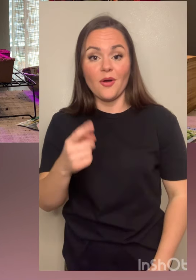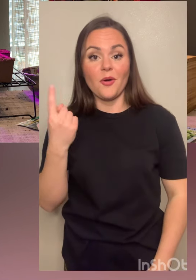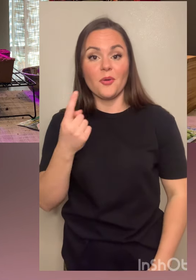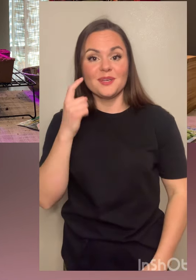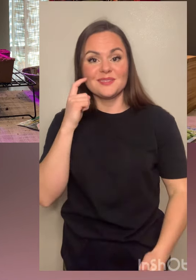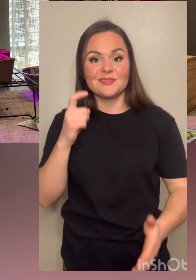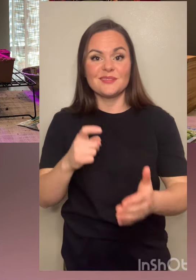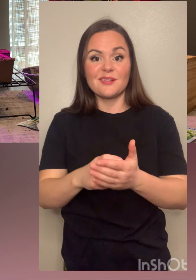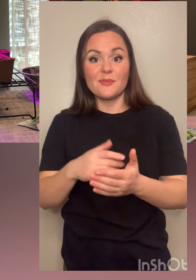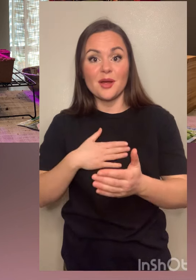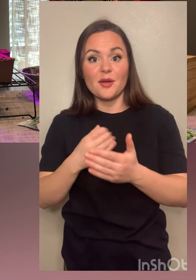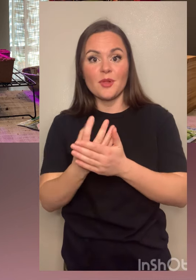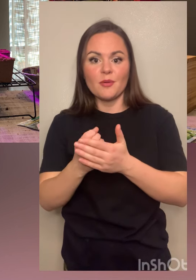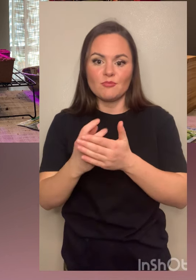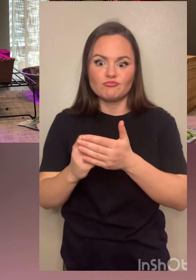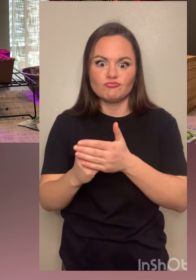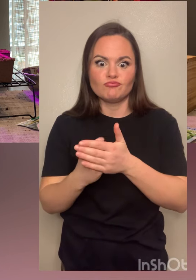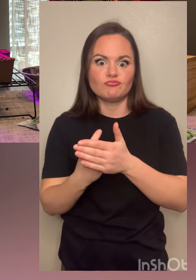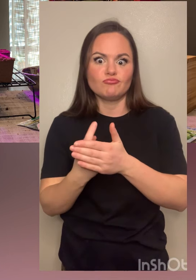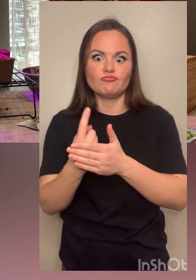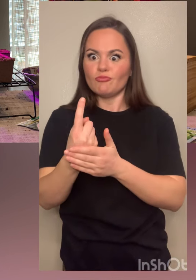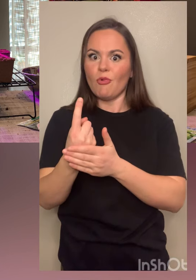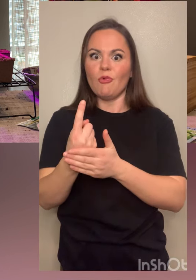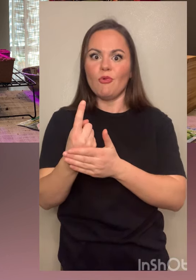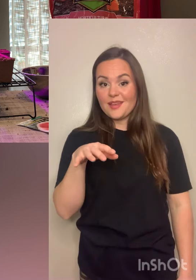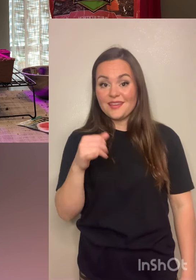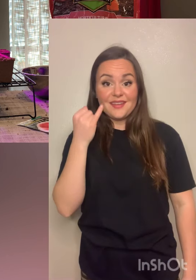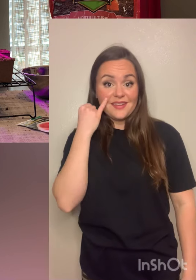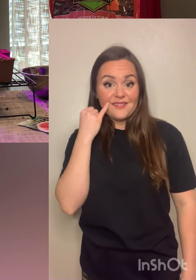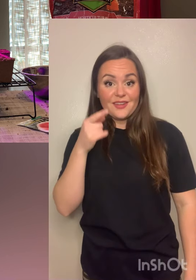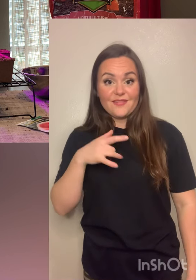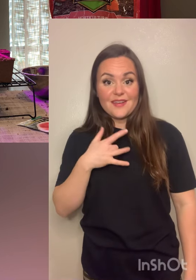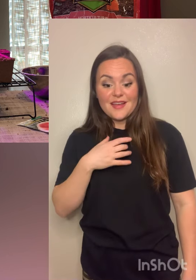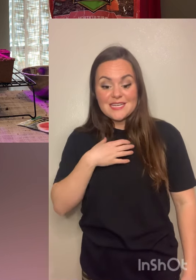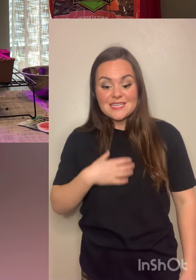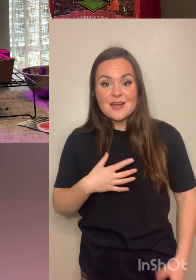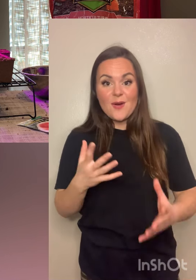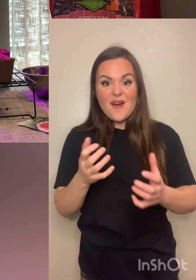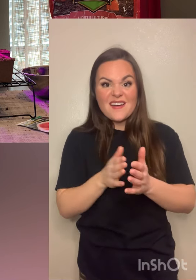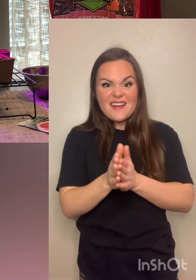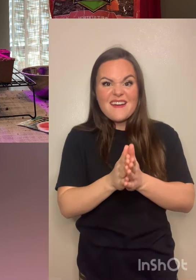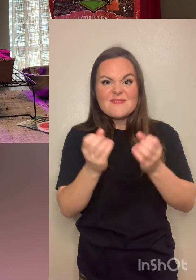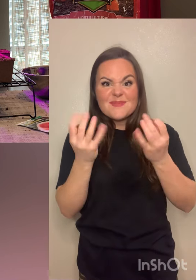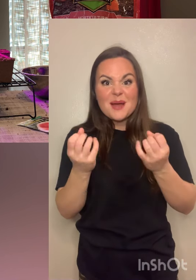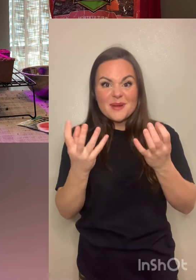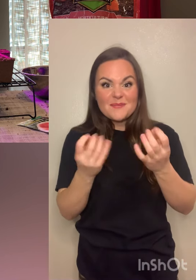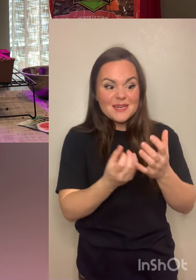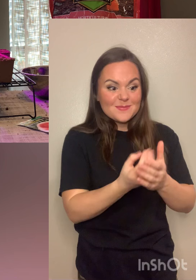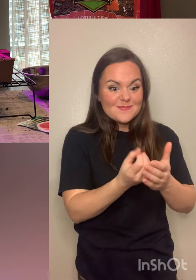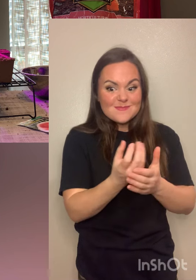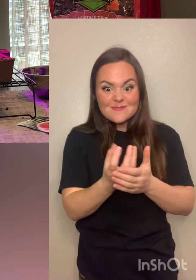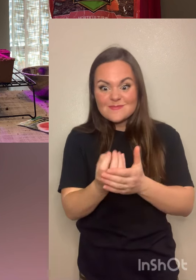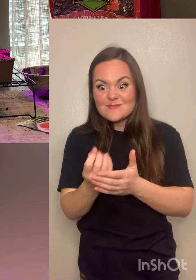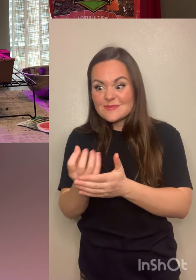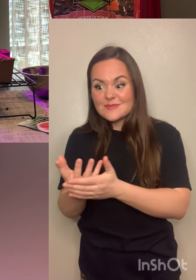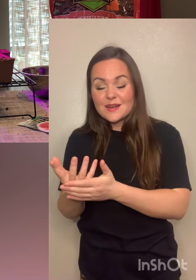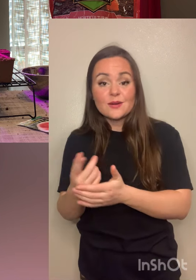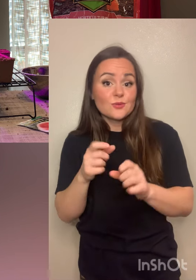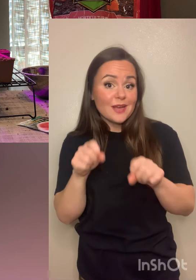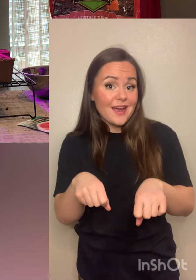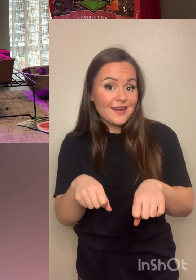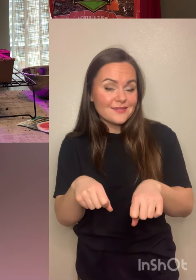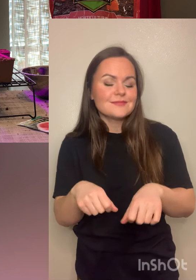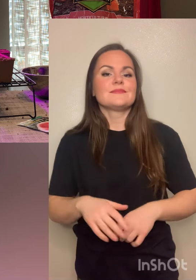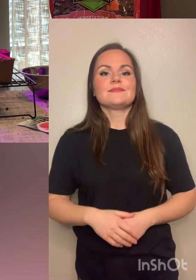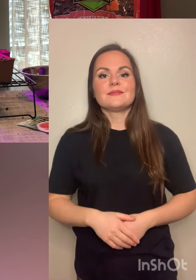of plants to fill your large garden, you can keep your grow lights on 24/7 and just switch the plants out